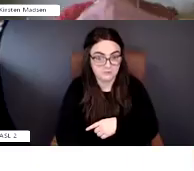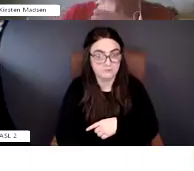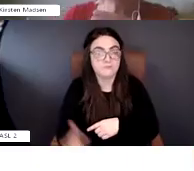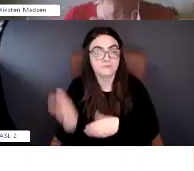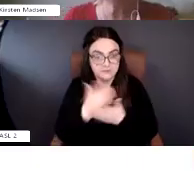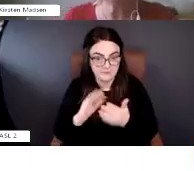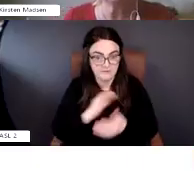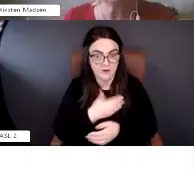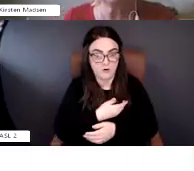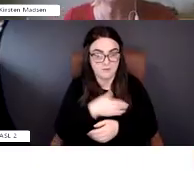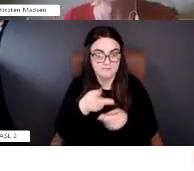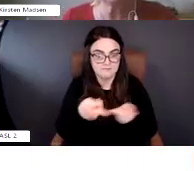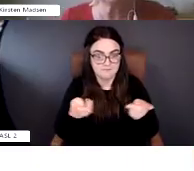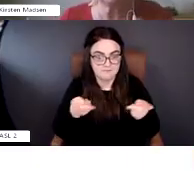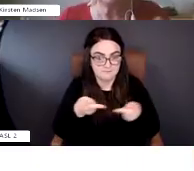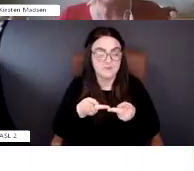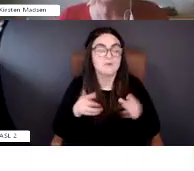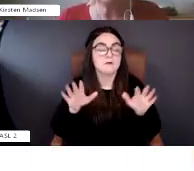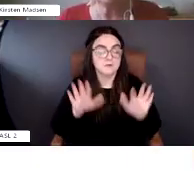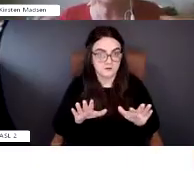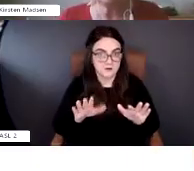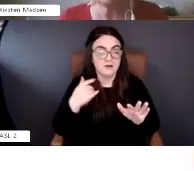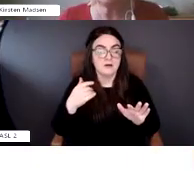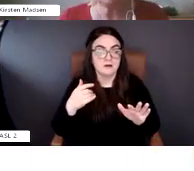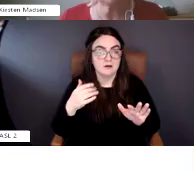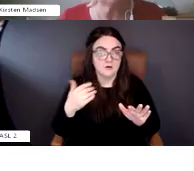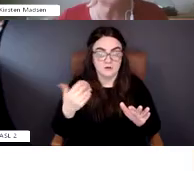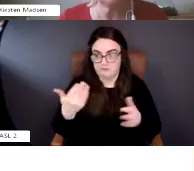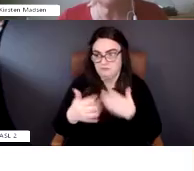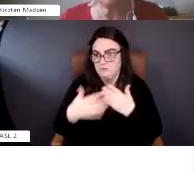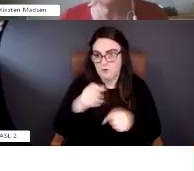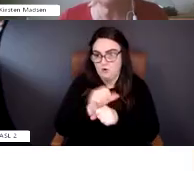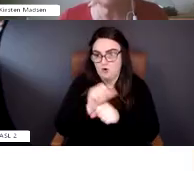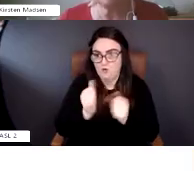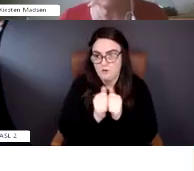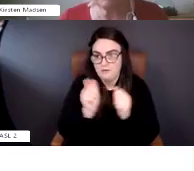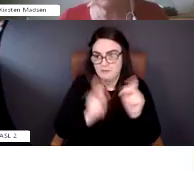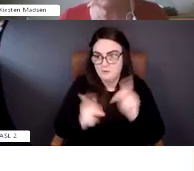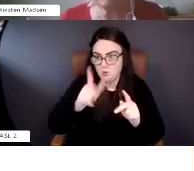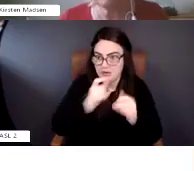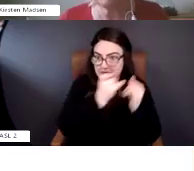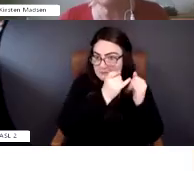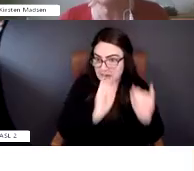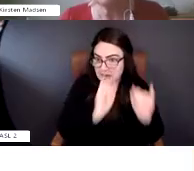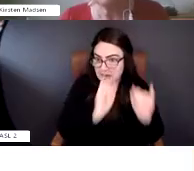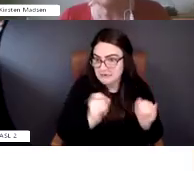have they have a long, even though we were working with people that were independent, the independent older